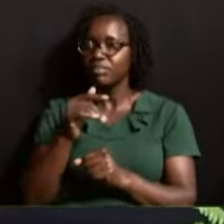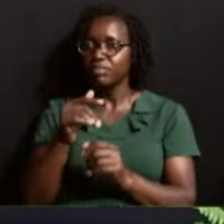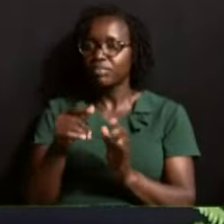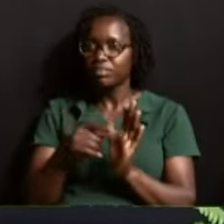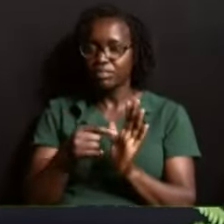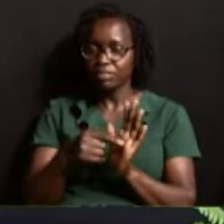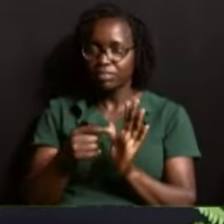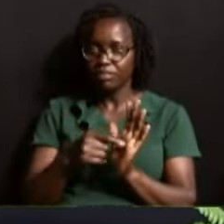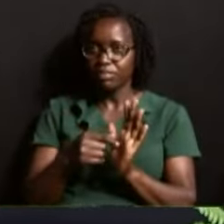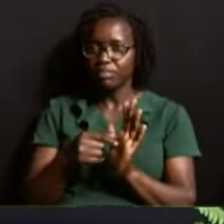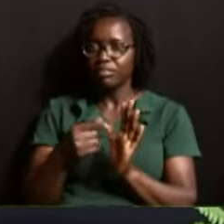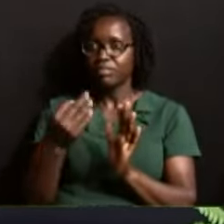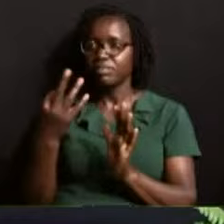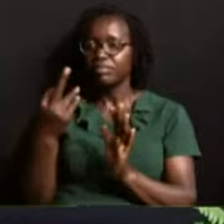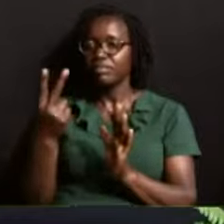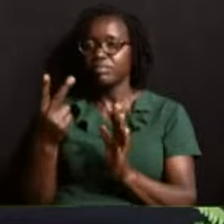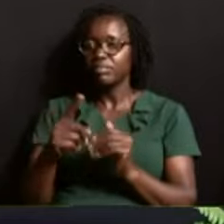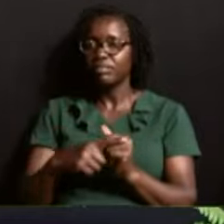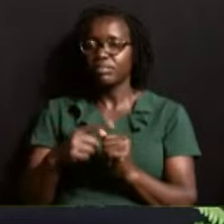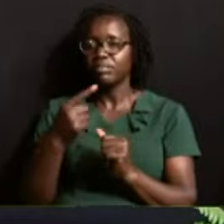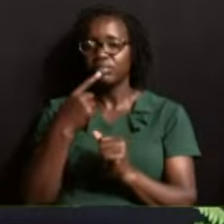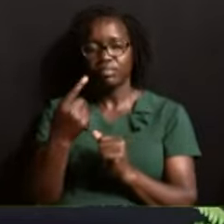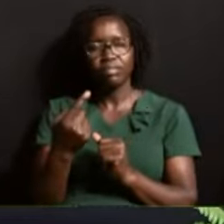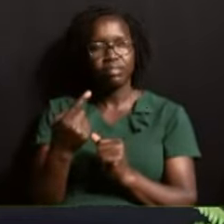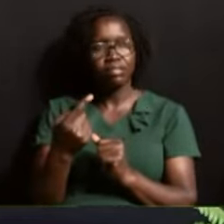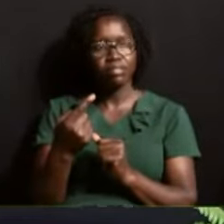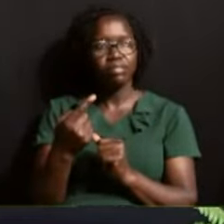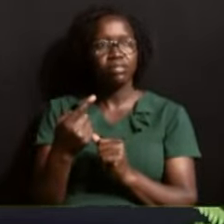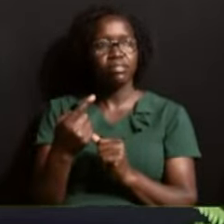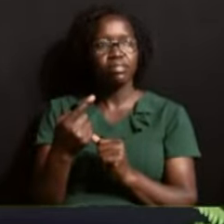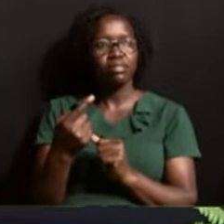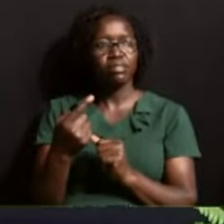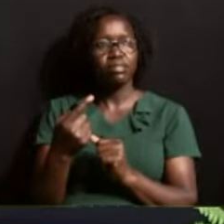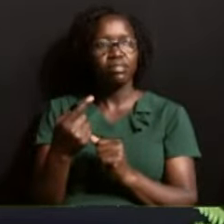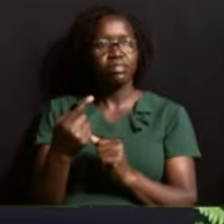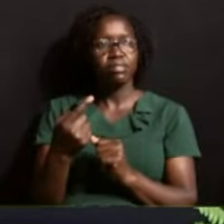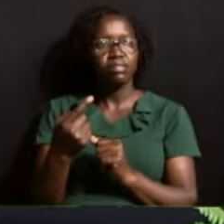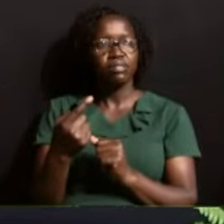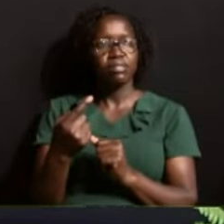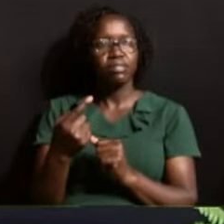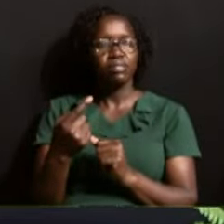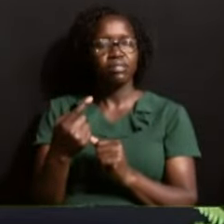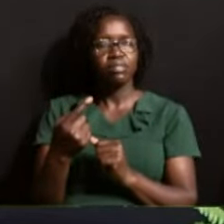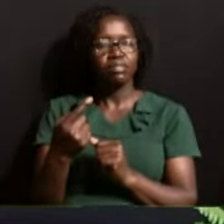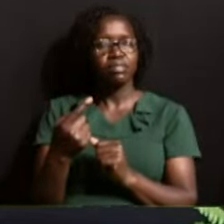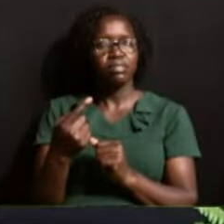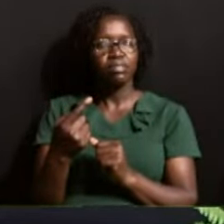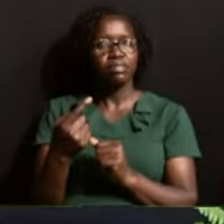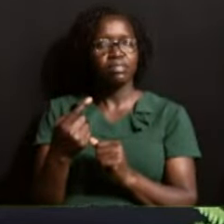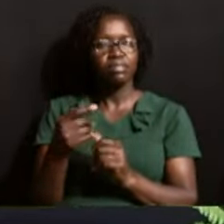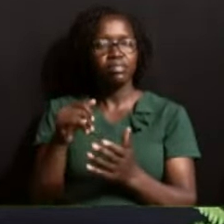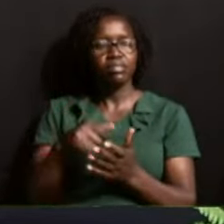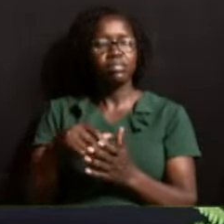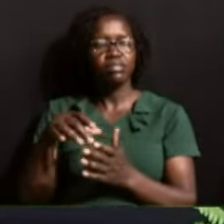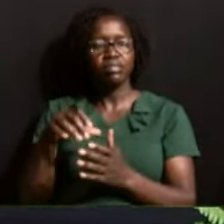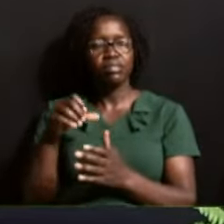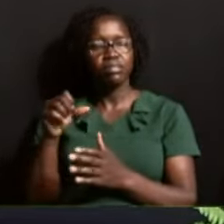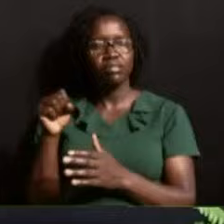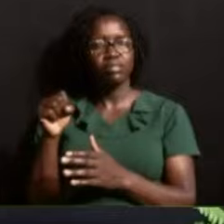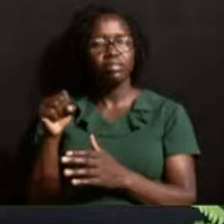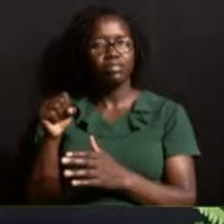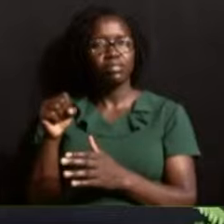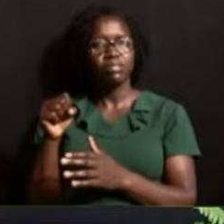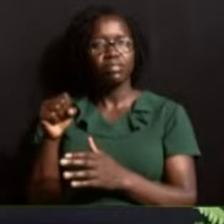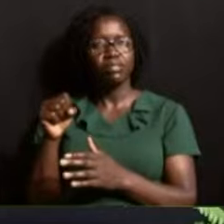page 336, she says, regarding that particular sleep, she says, it was